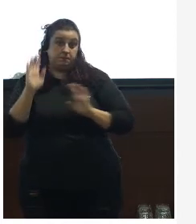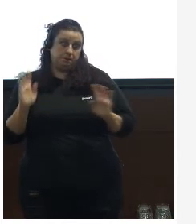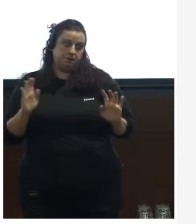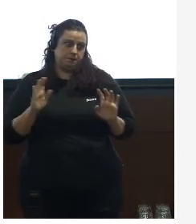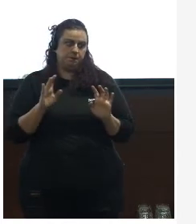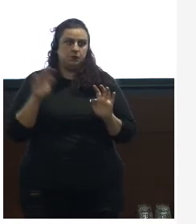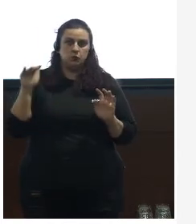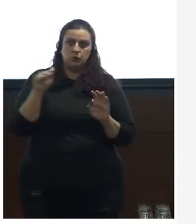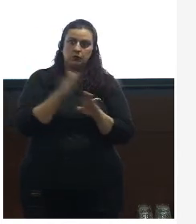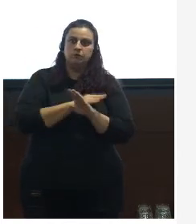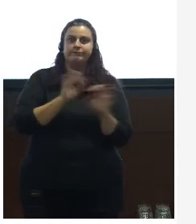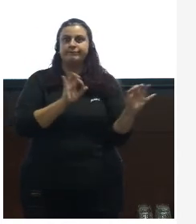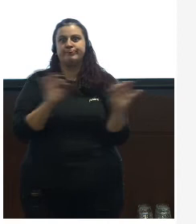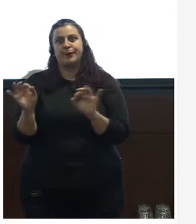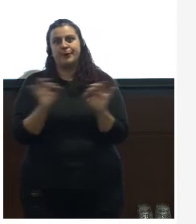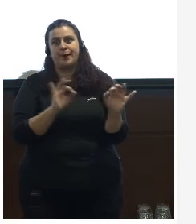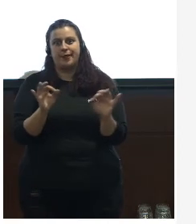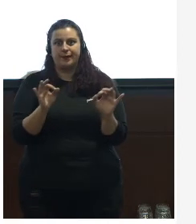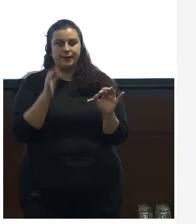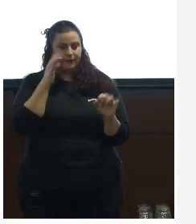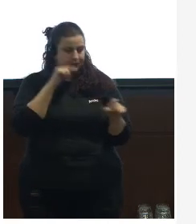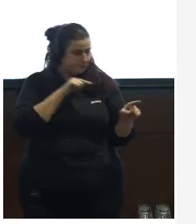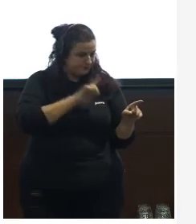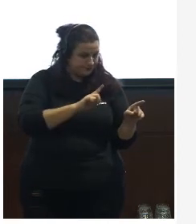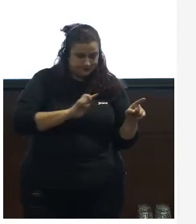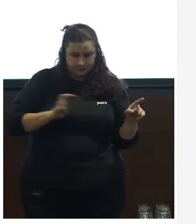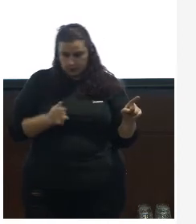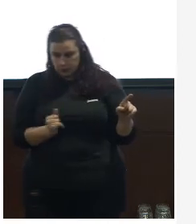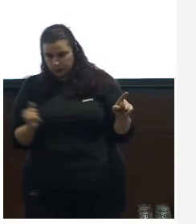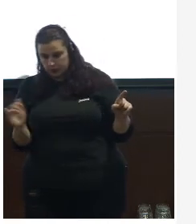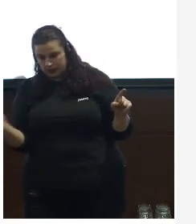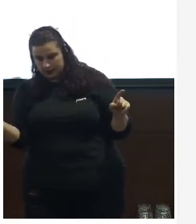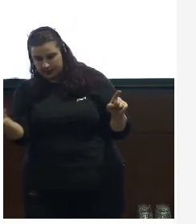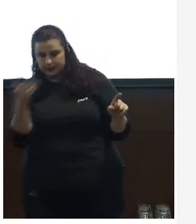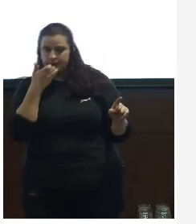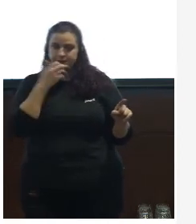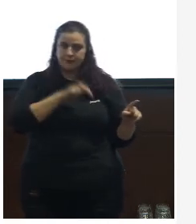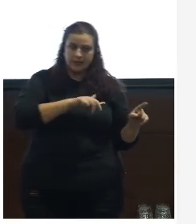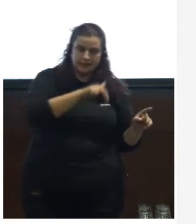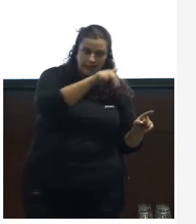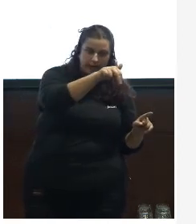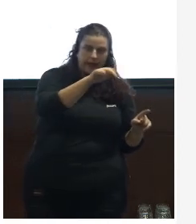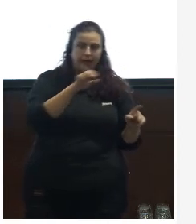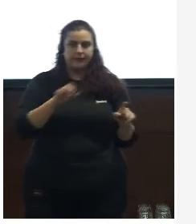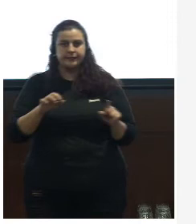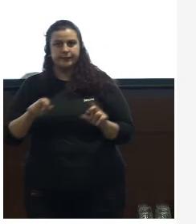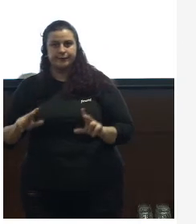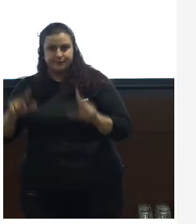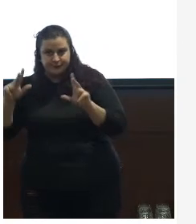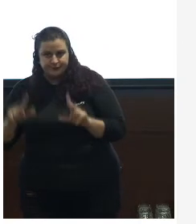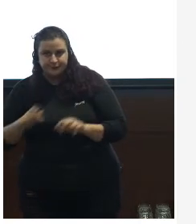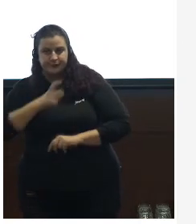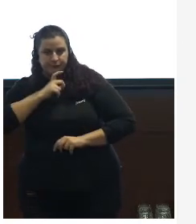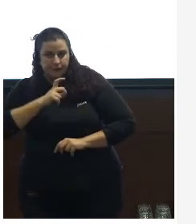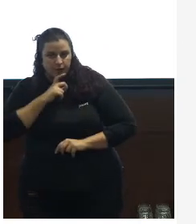need alternative routes. We need to know where the stairs are. We need to know if there are roadblocks. We need to know if there's a different entrance to enter a